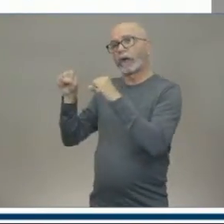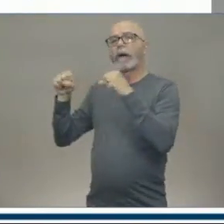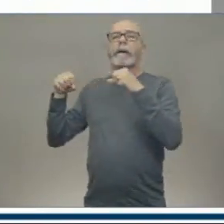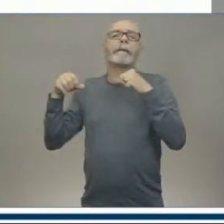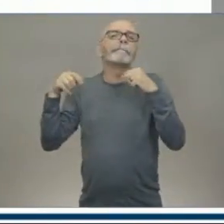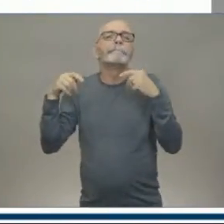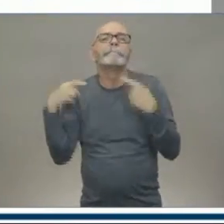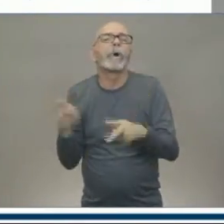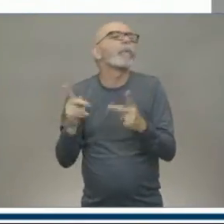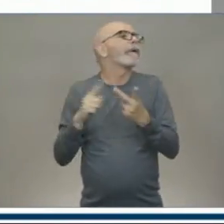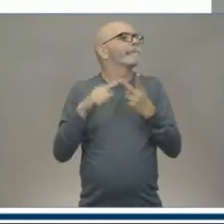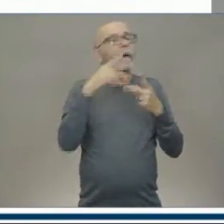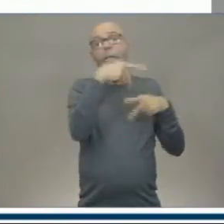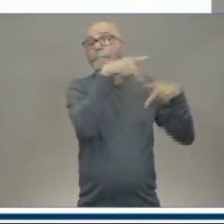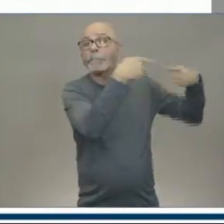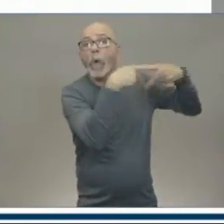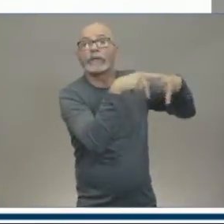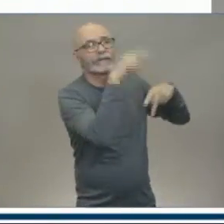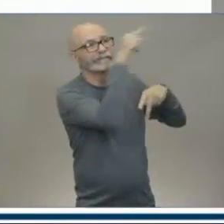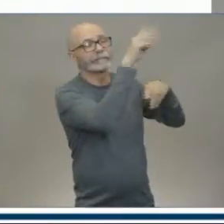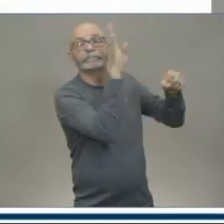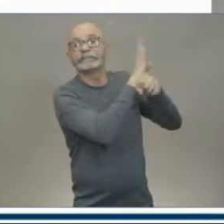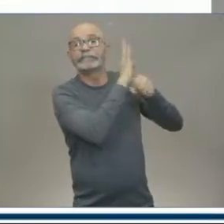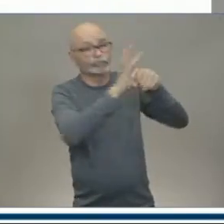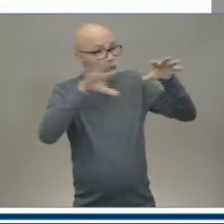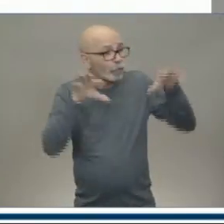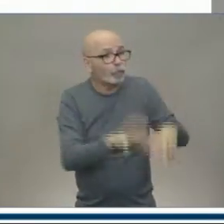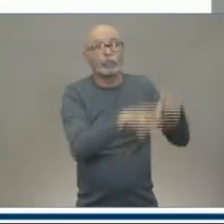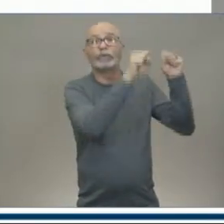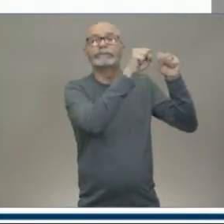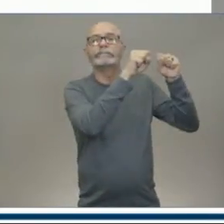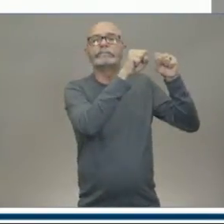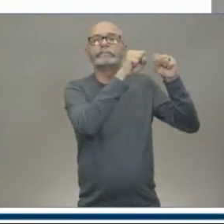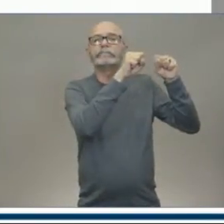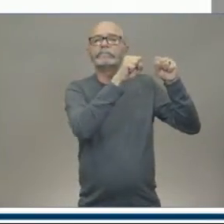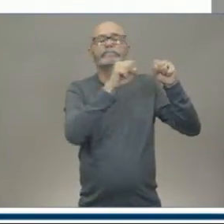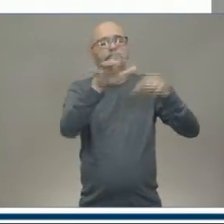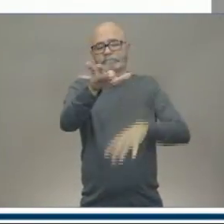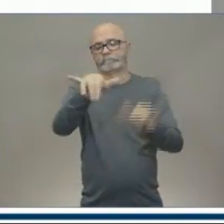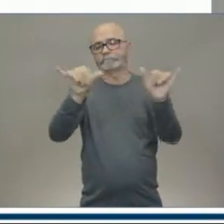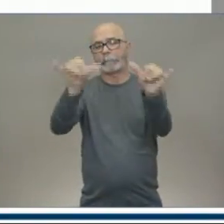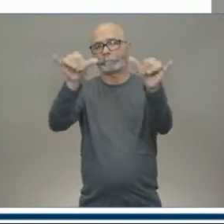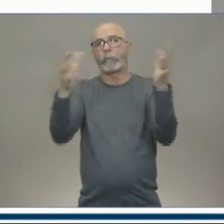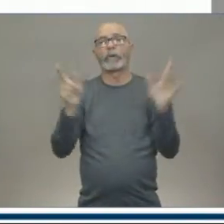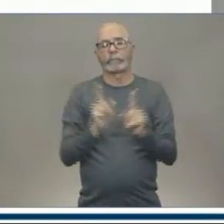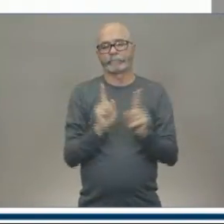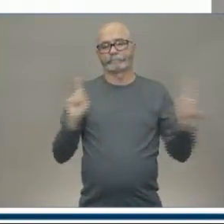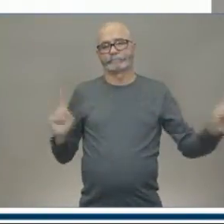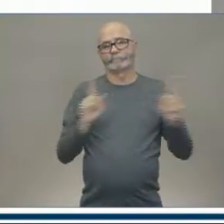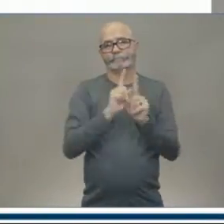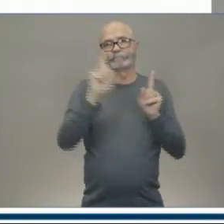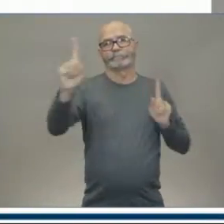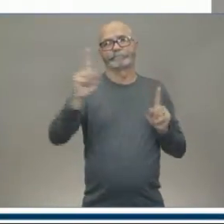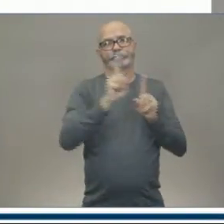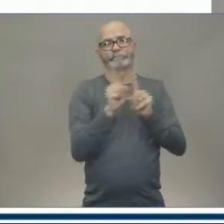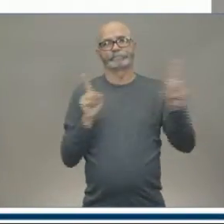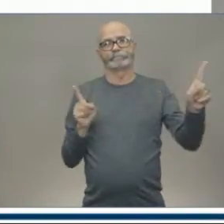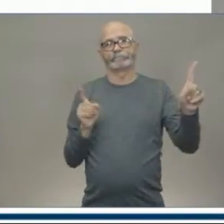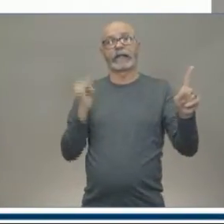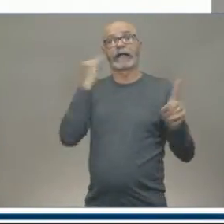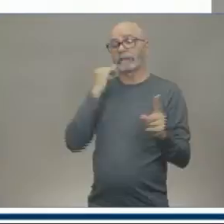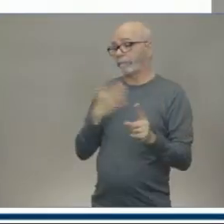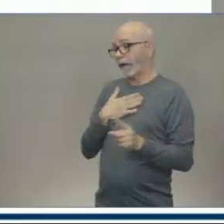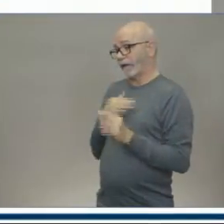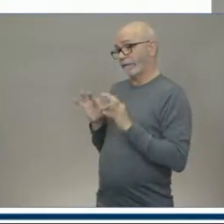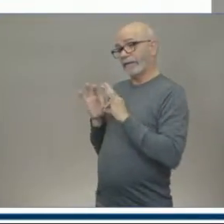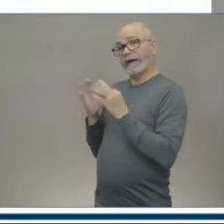organization, gatherings will still require physical distancing, except among people from the same household or a close social